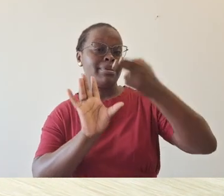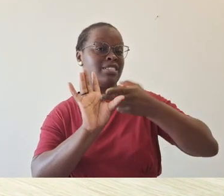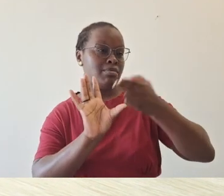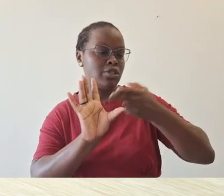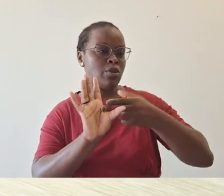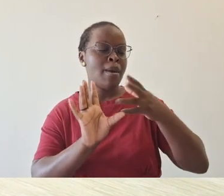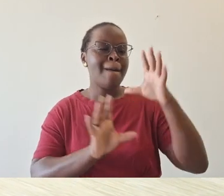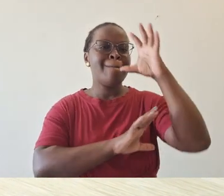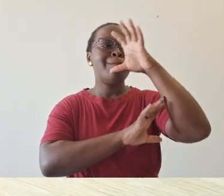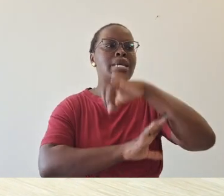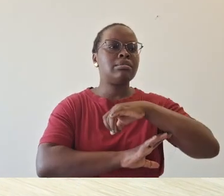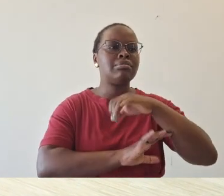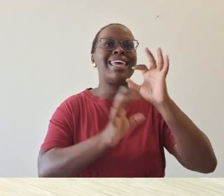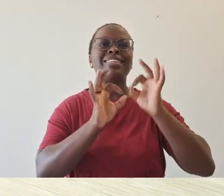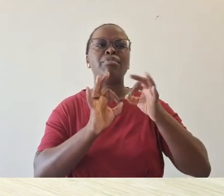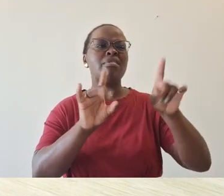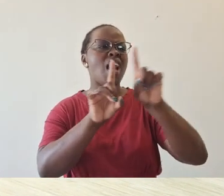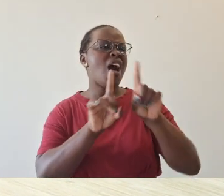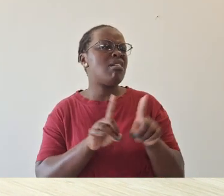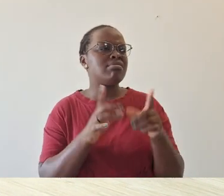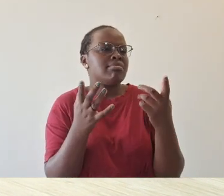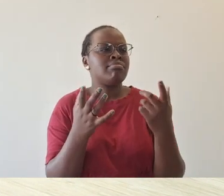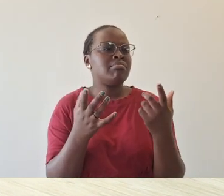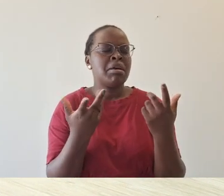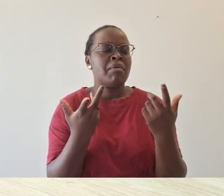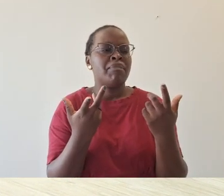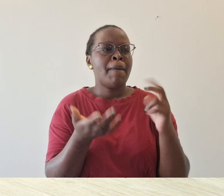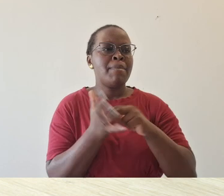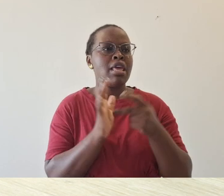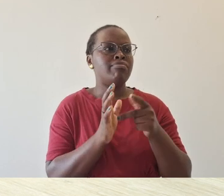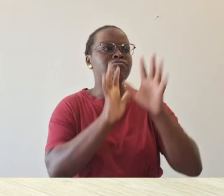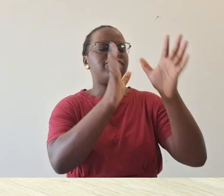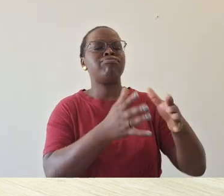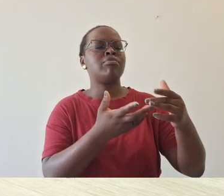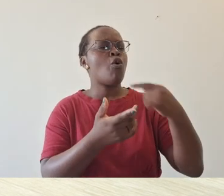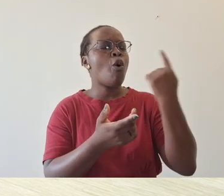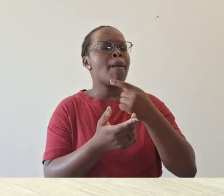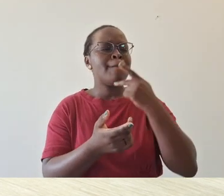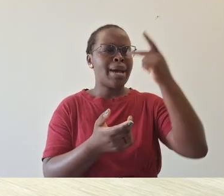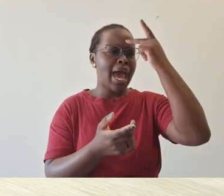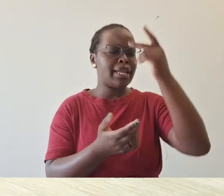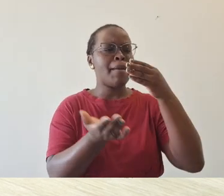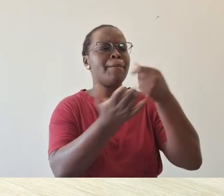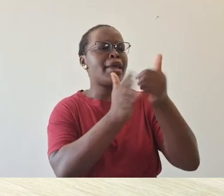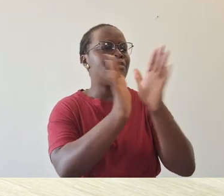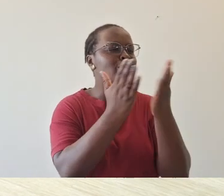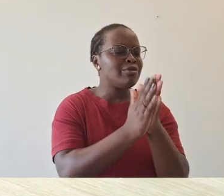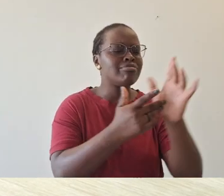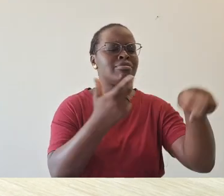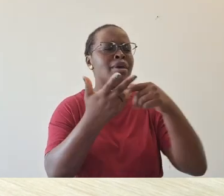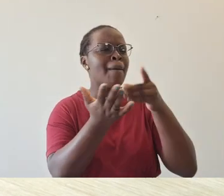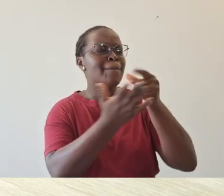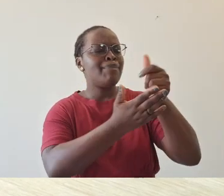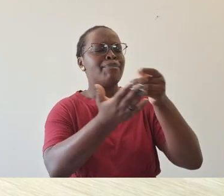is often misinterpreted to, it's attending the academic days, it is paying school fees, it is buying resources, which I